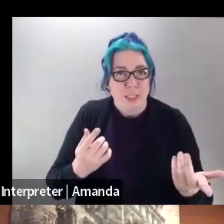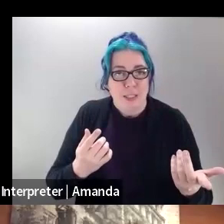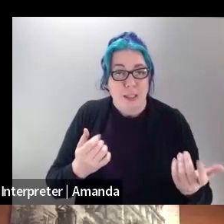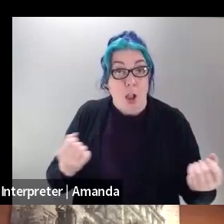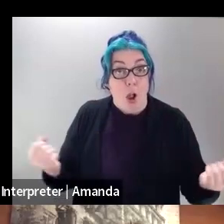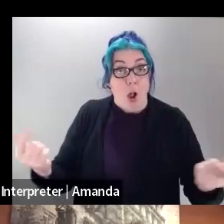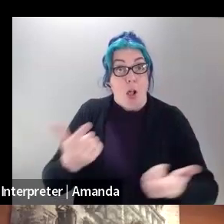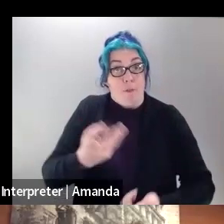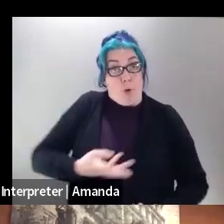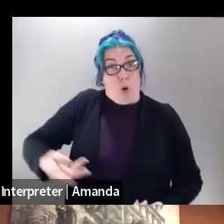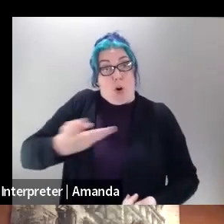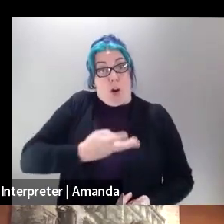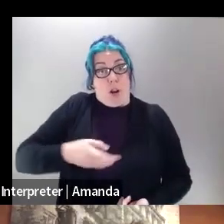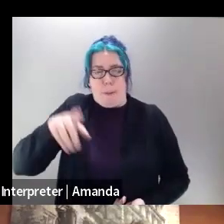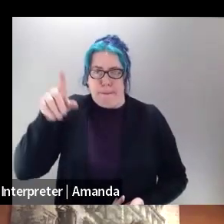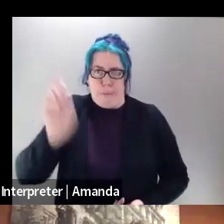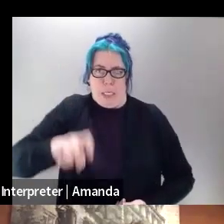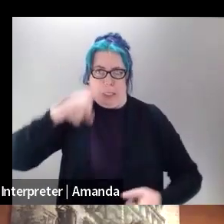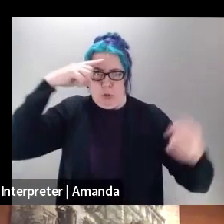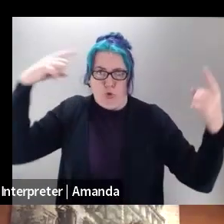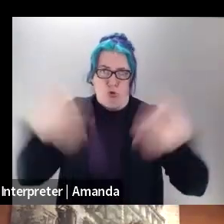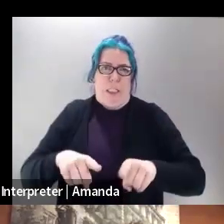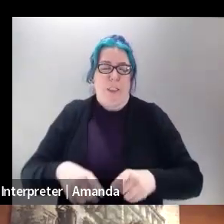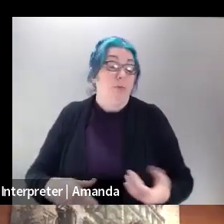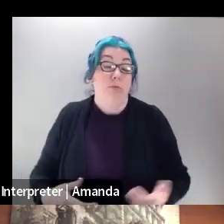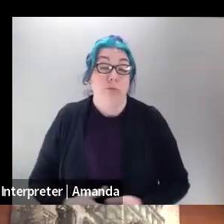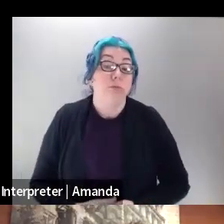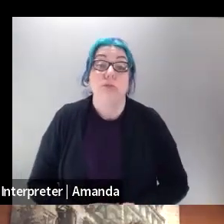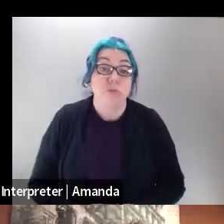not the purpose of this. And I think it's really important to allow